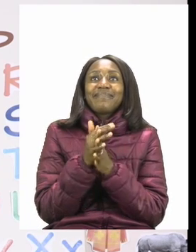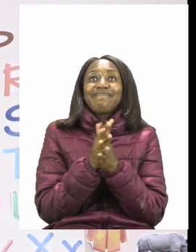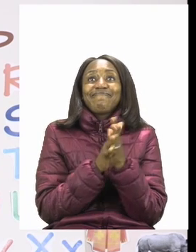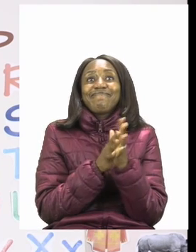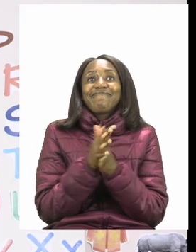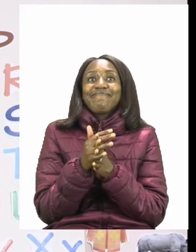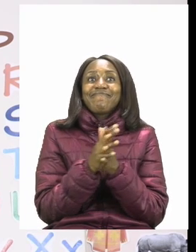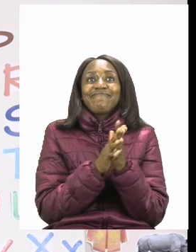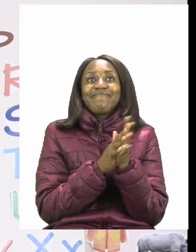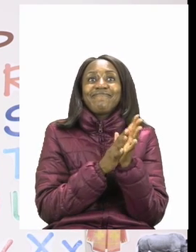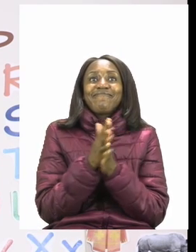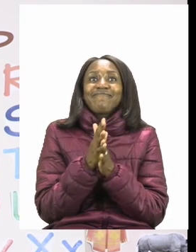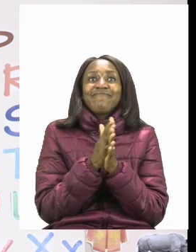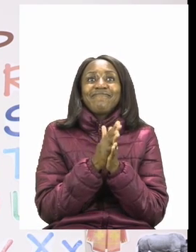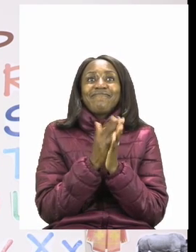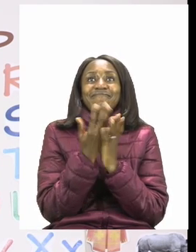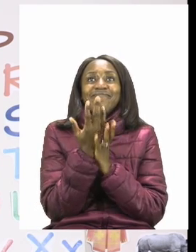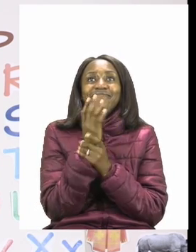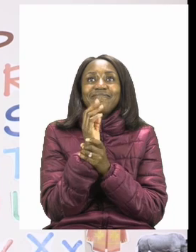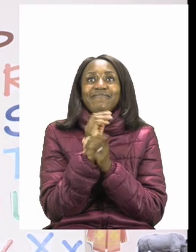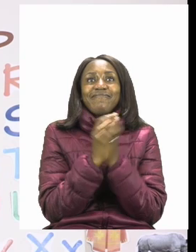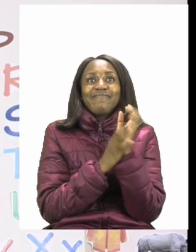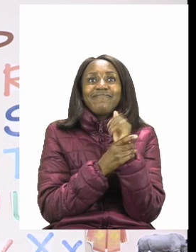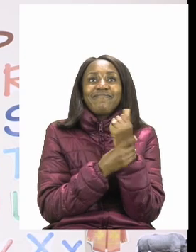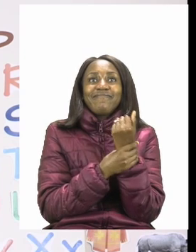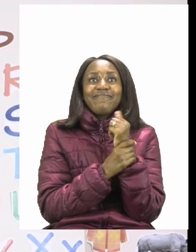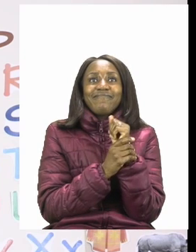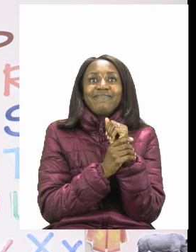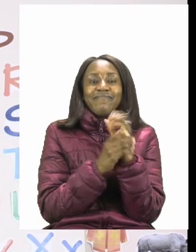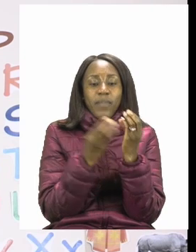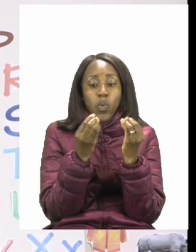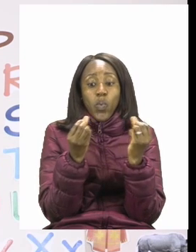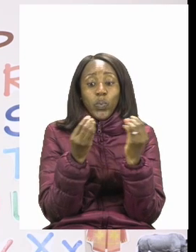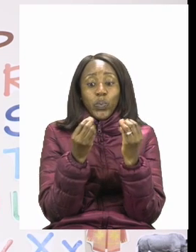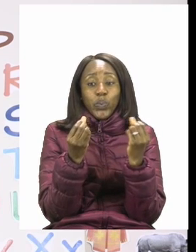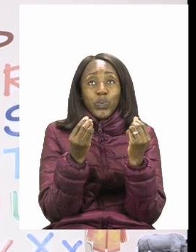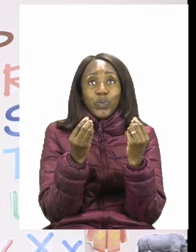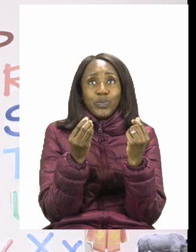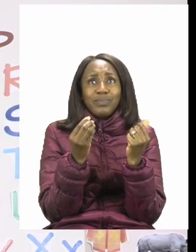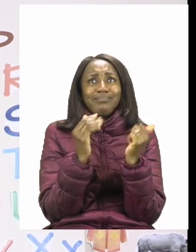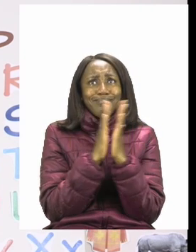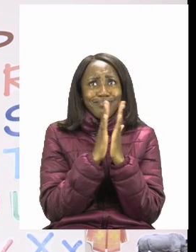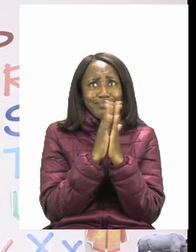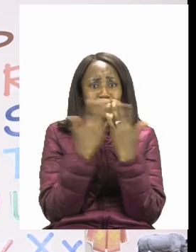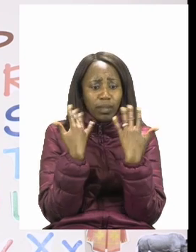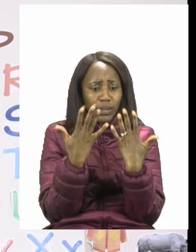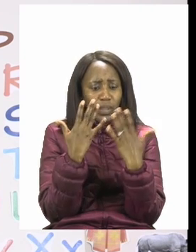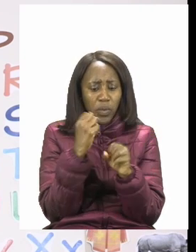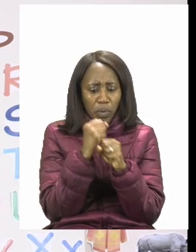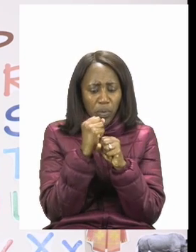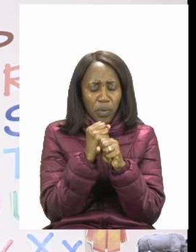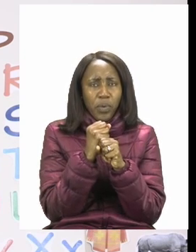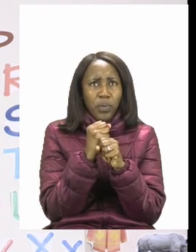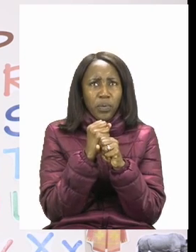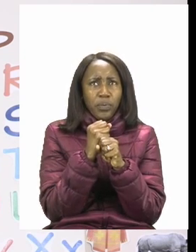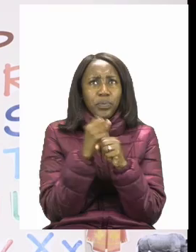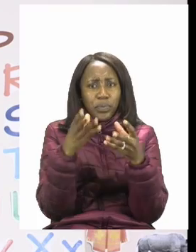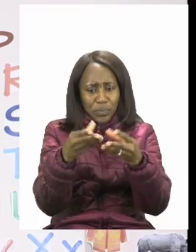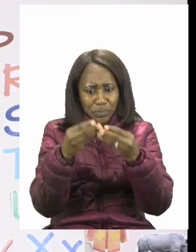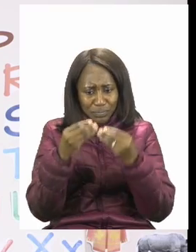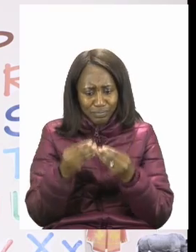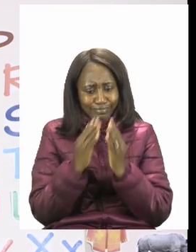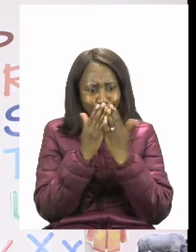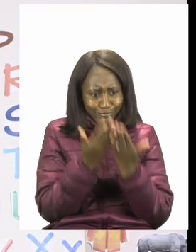our fingers, on our wrists, and our fingertips too. Make sure your hands are dry before you